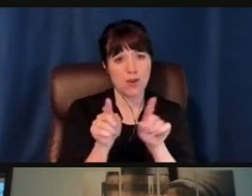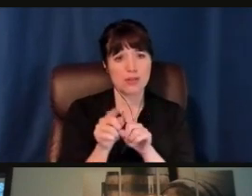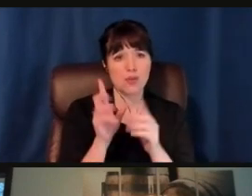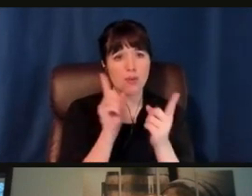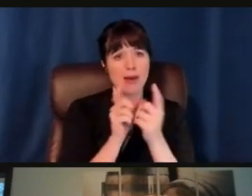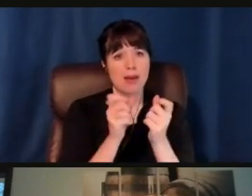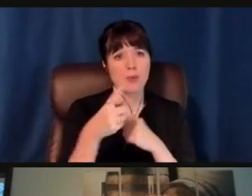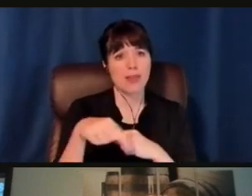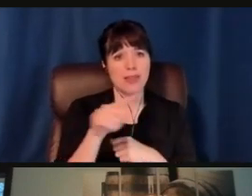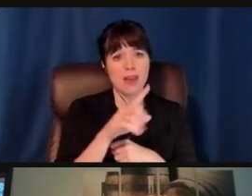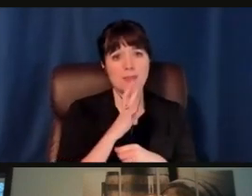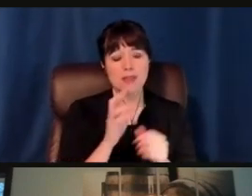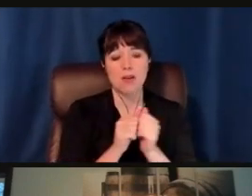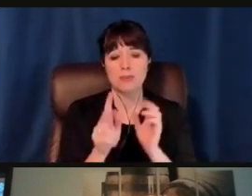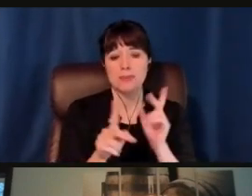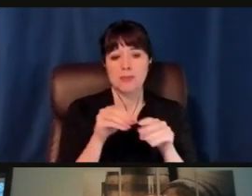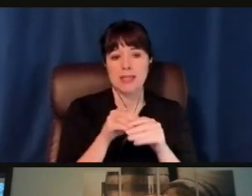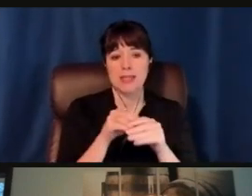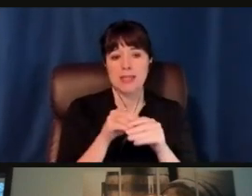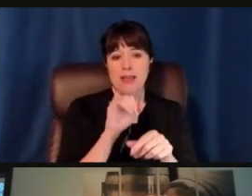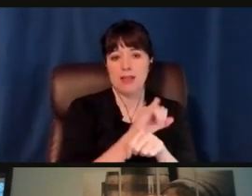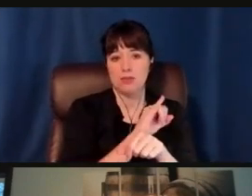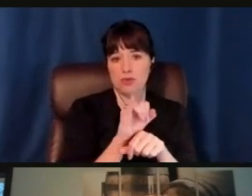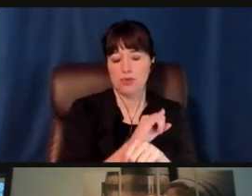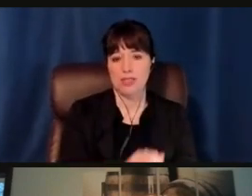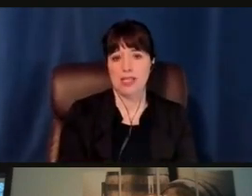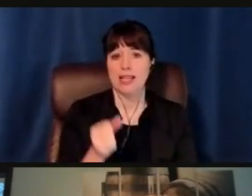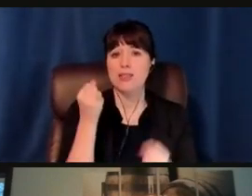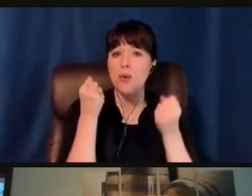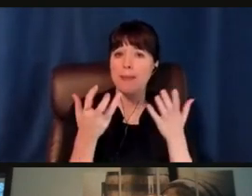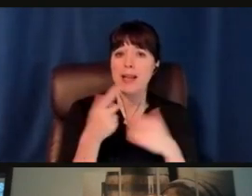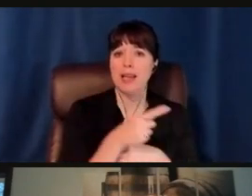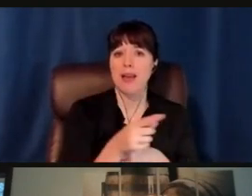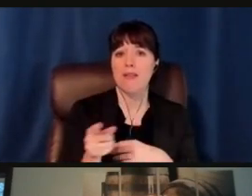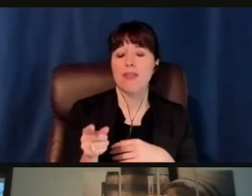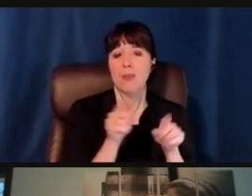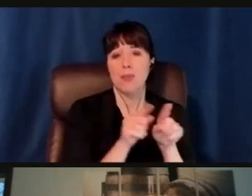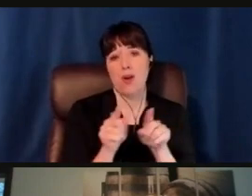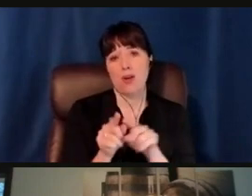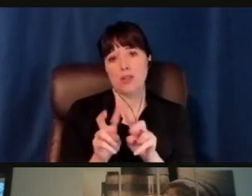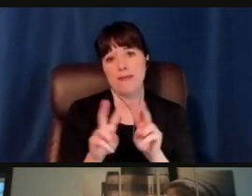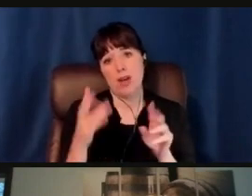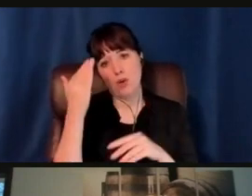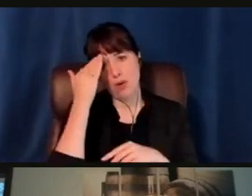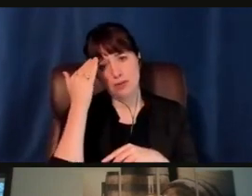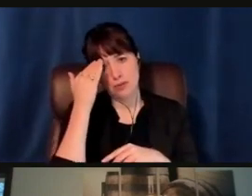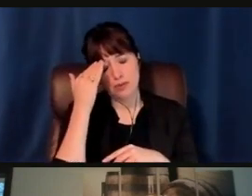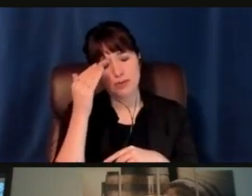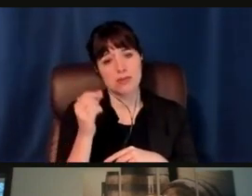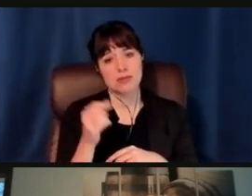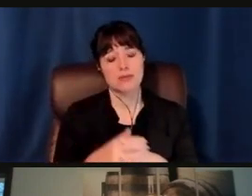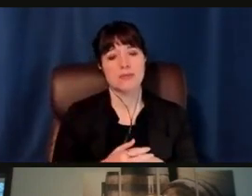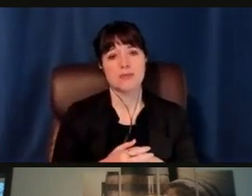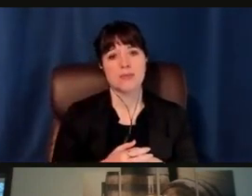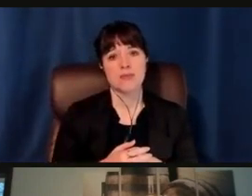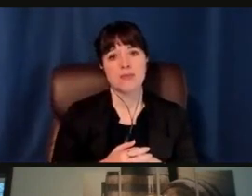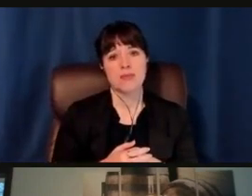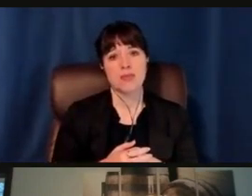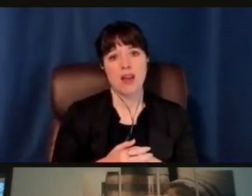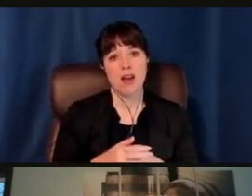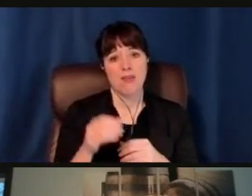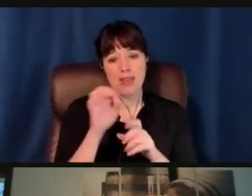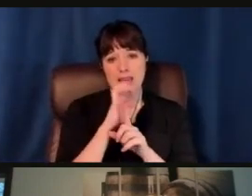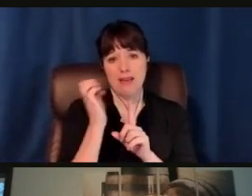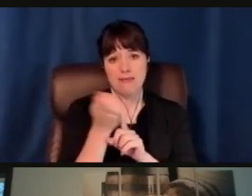folks within the industry, and so many of them are also very conscious and aware of the